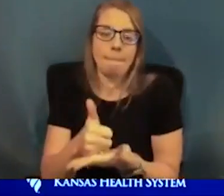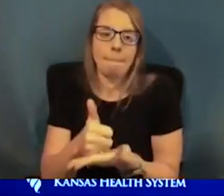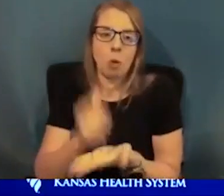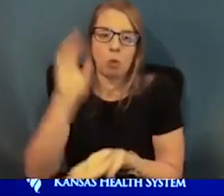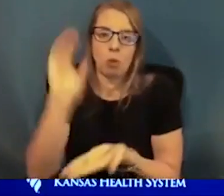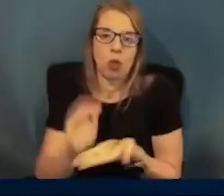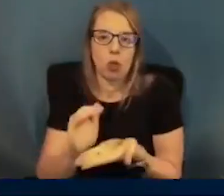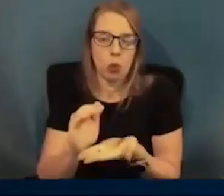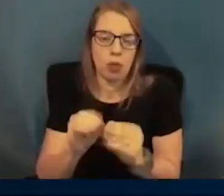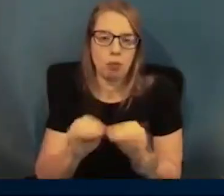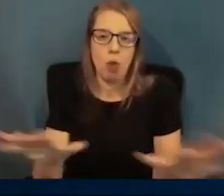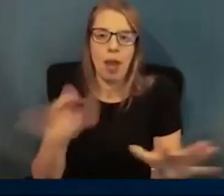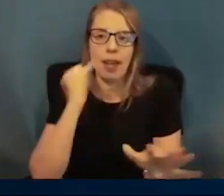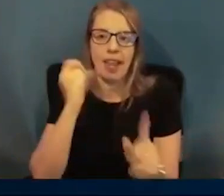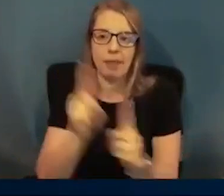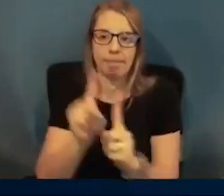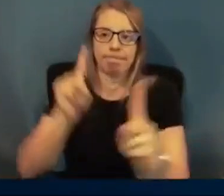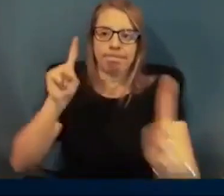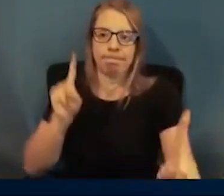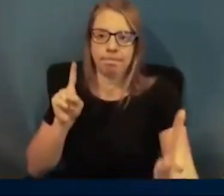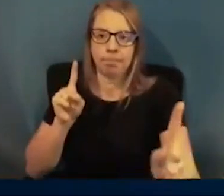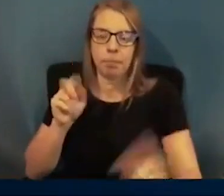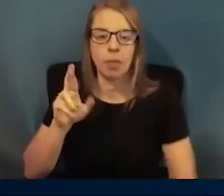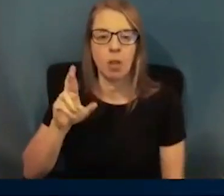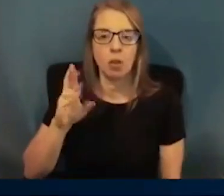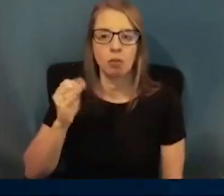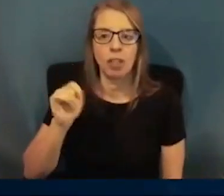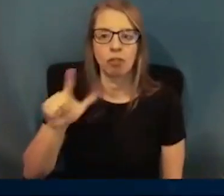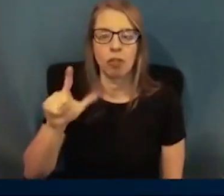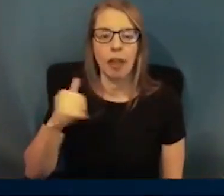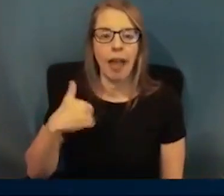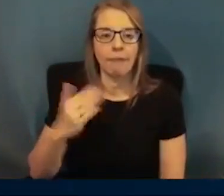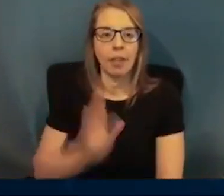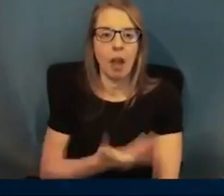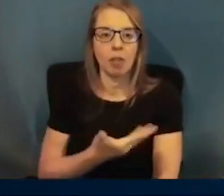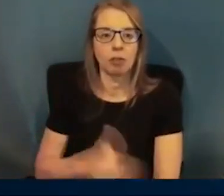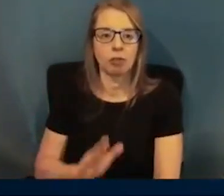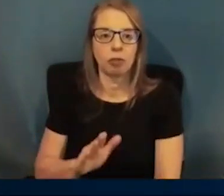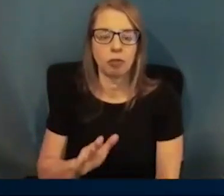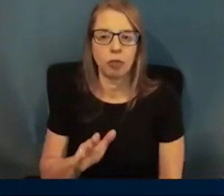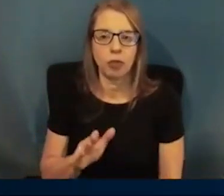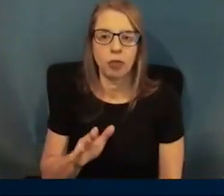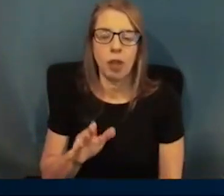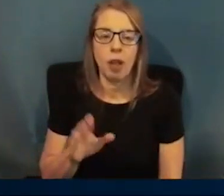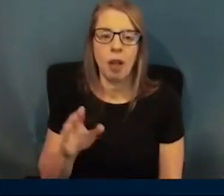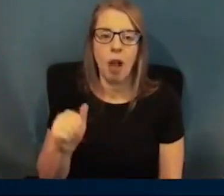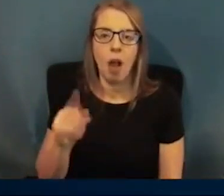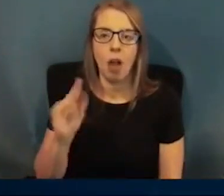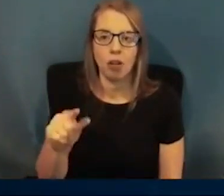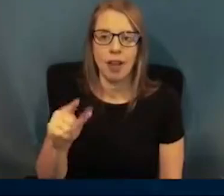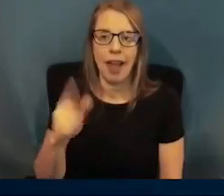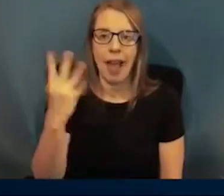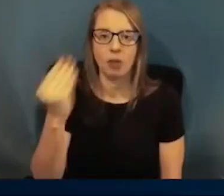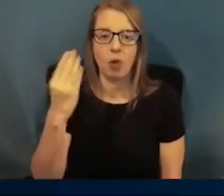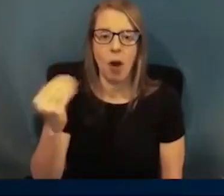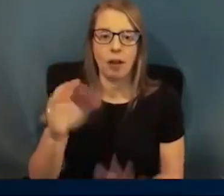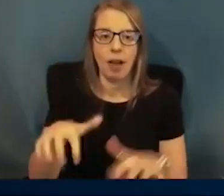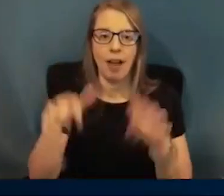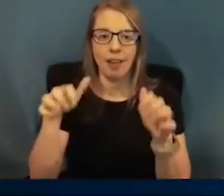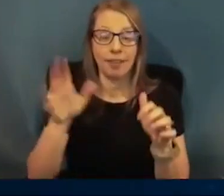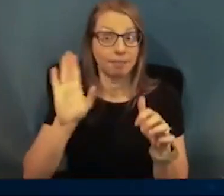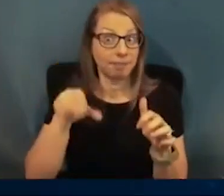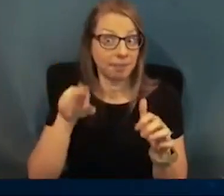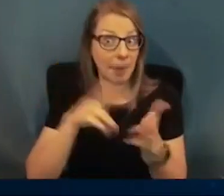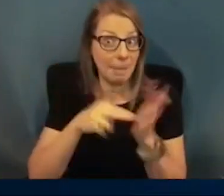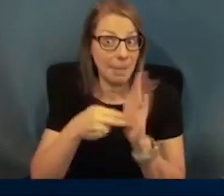people. Rachel has concert tickets the first weekend in August to an outdoor concert. Hey, girlfriend, are you going to go to Garth Brooks?